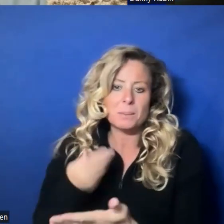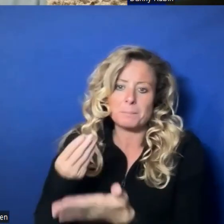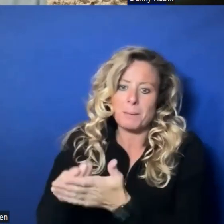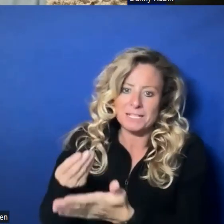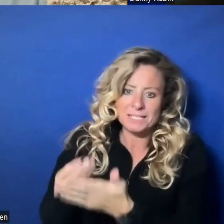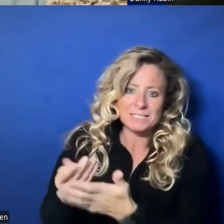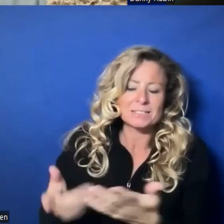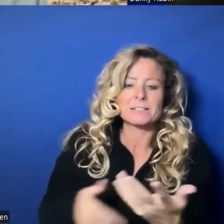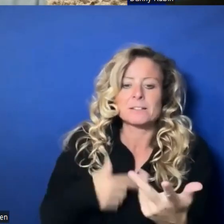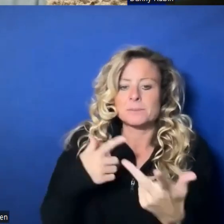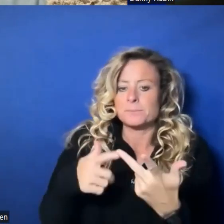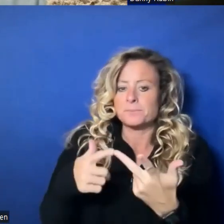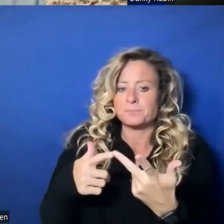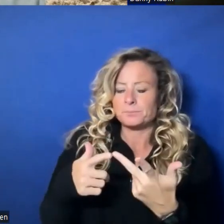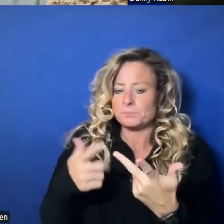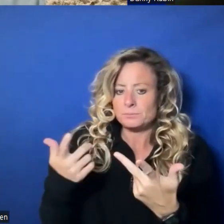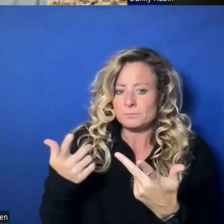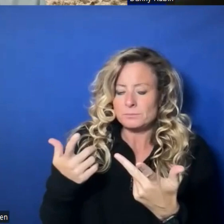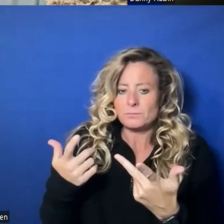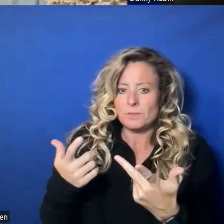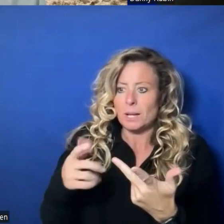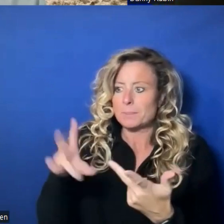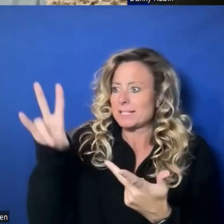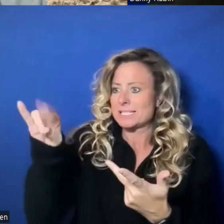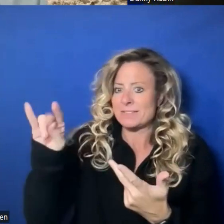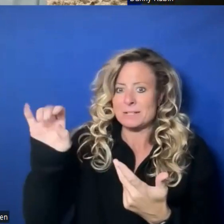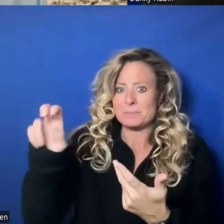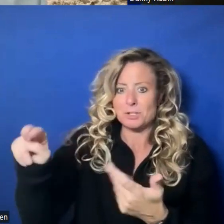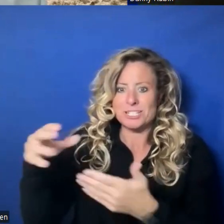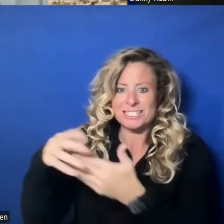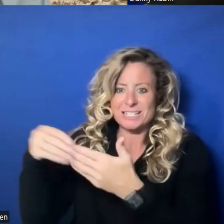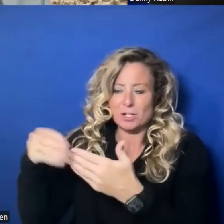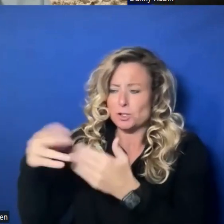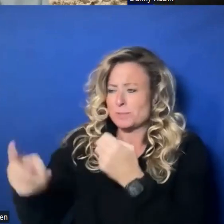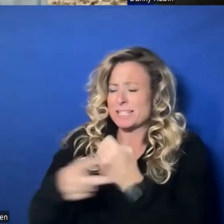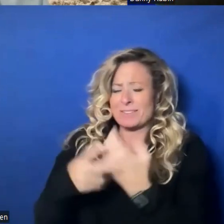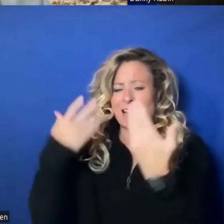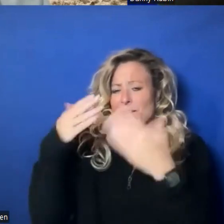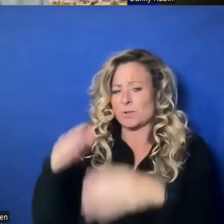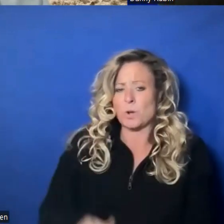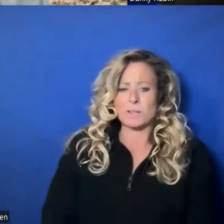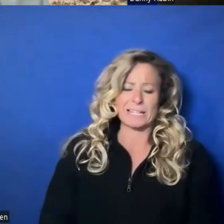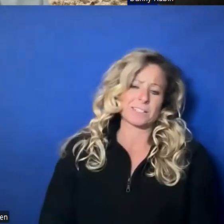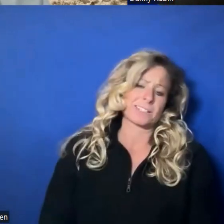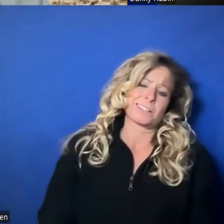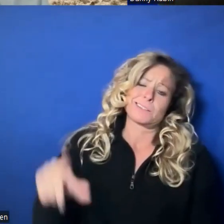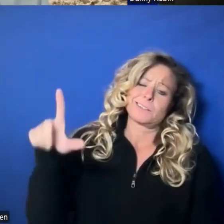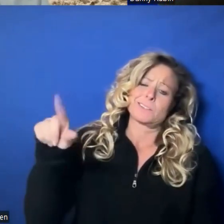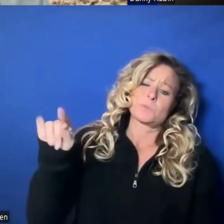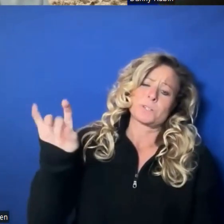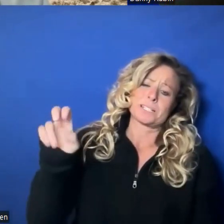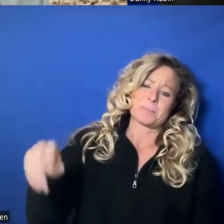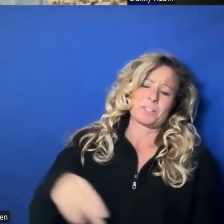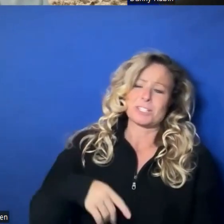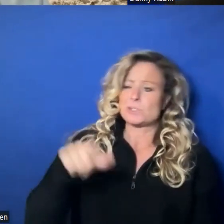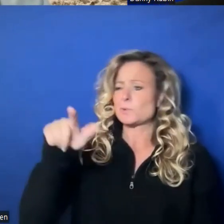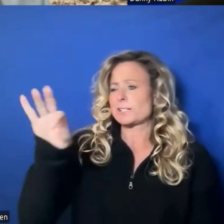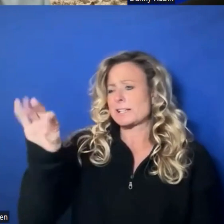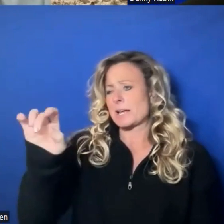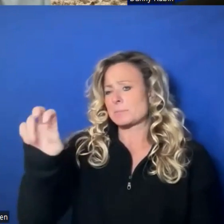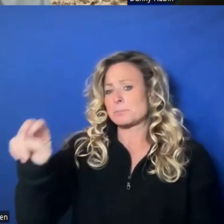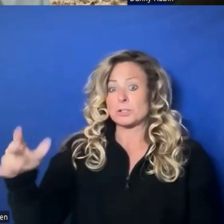save, out of the $30 million, you will be saving, I don't know, 20 million, 29